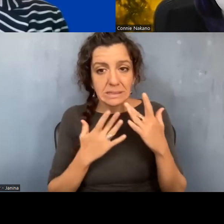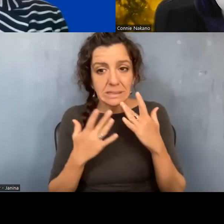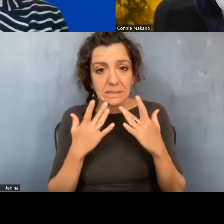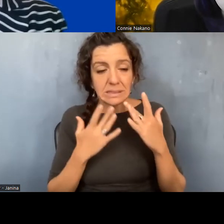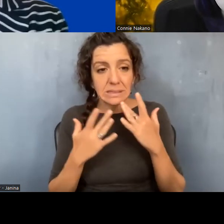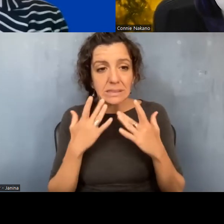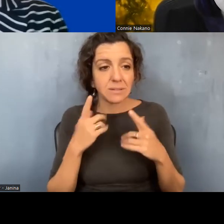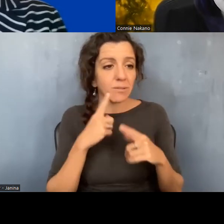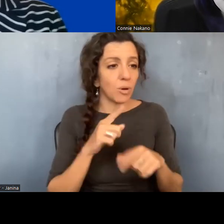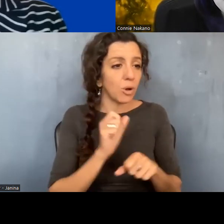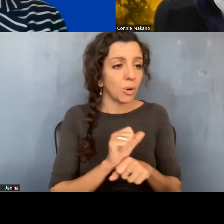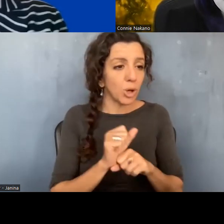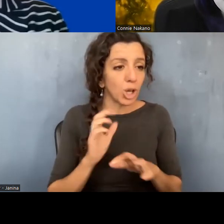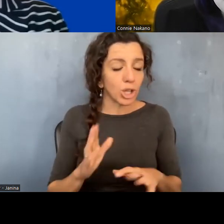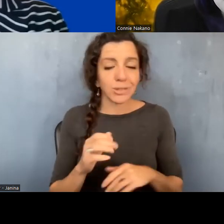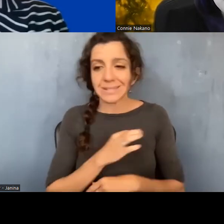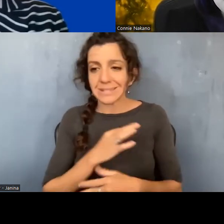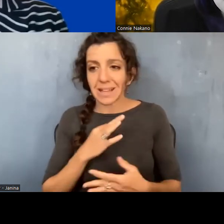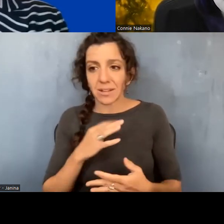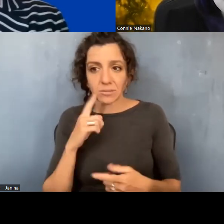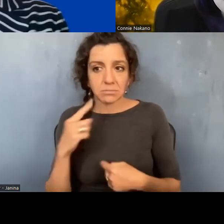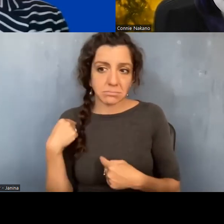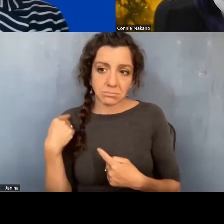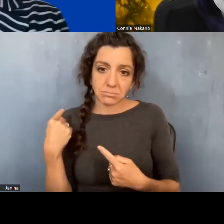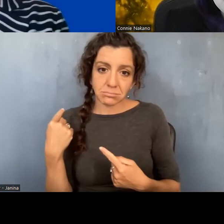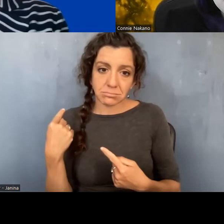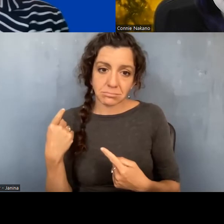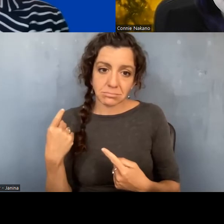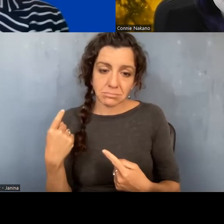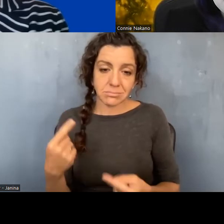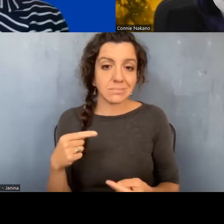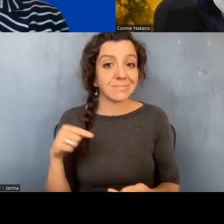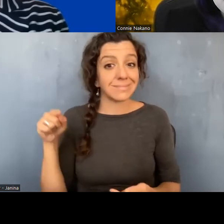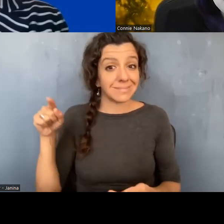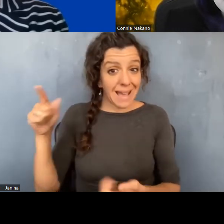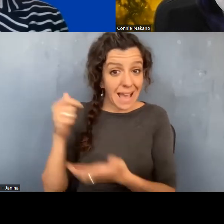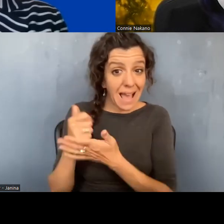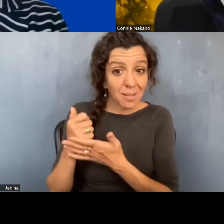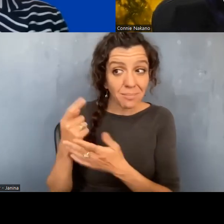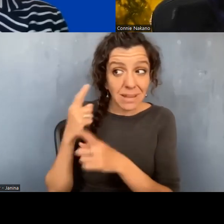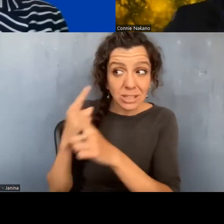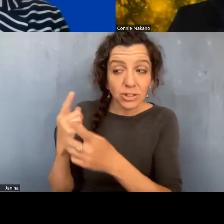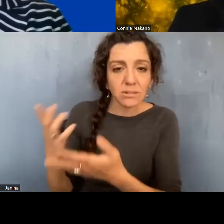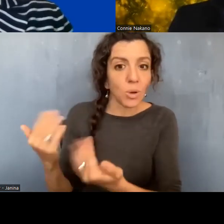worker shortage that's been on for some time, and this would be really go a long way to help out.